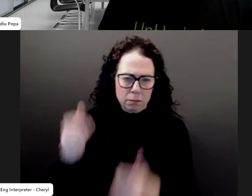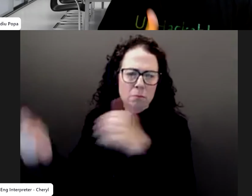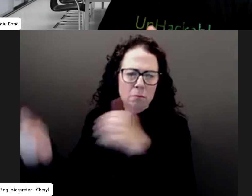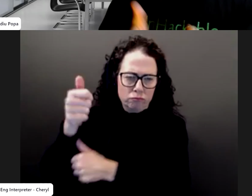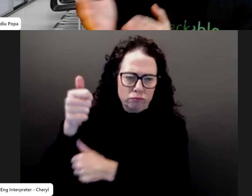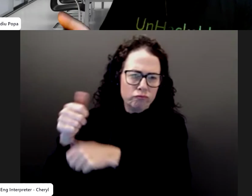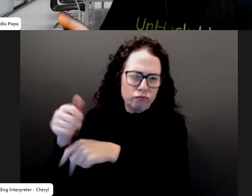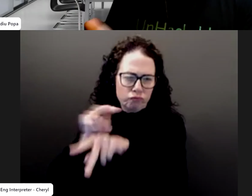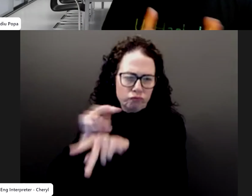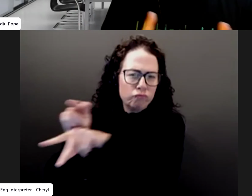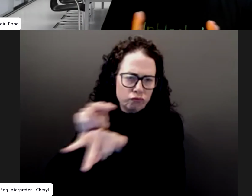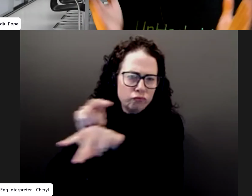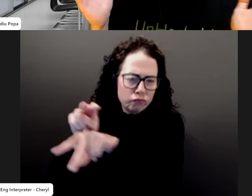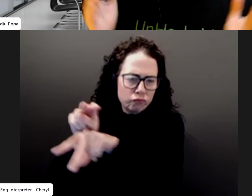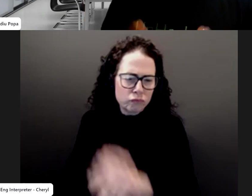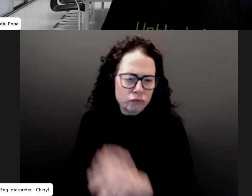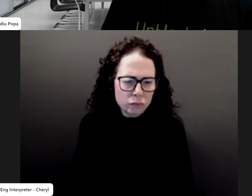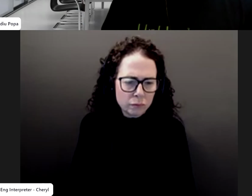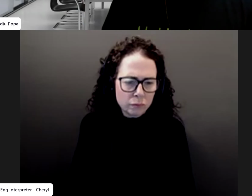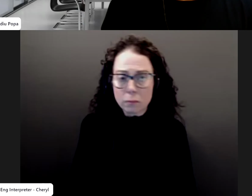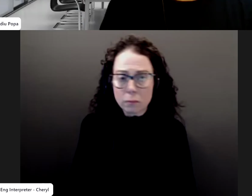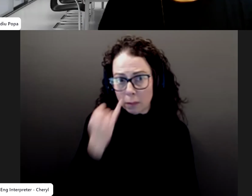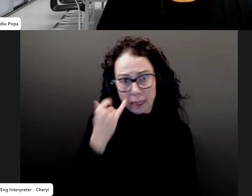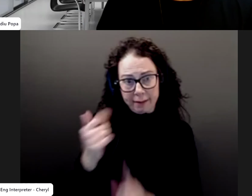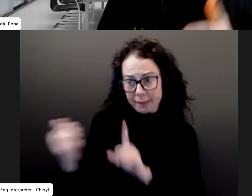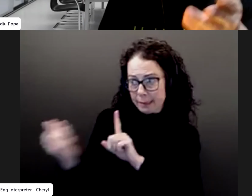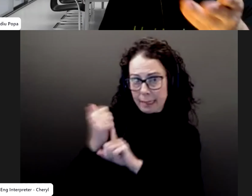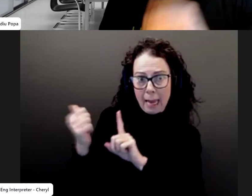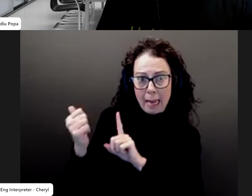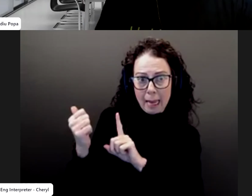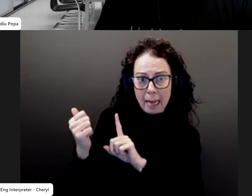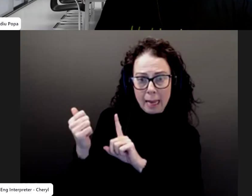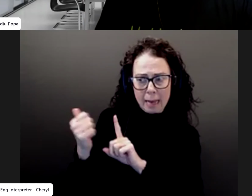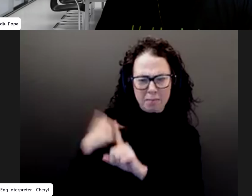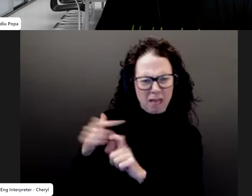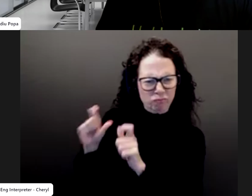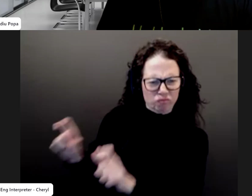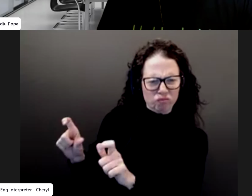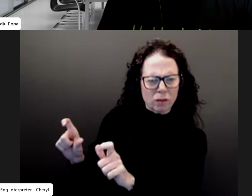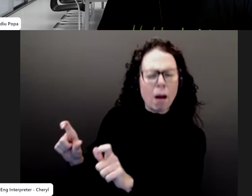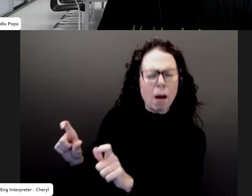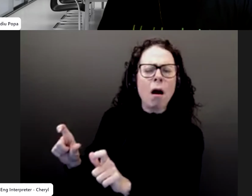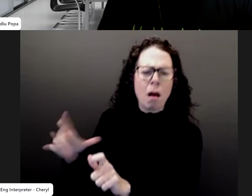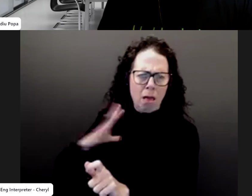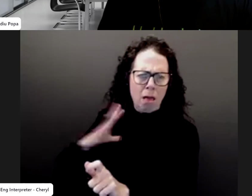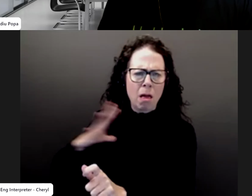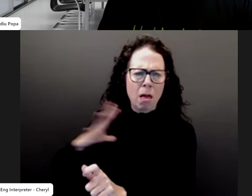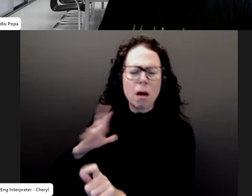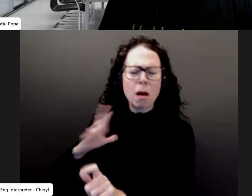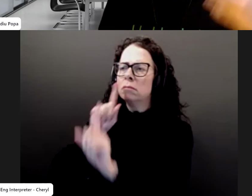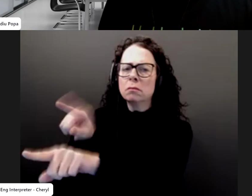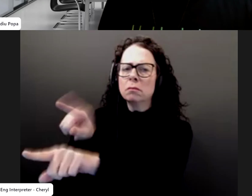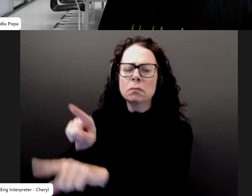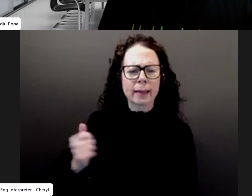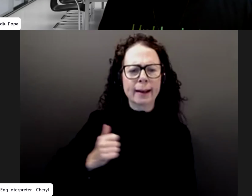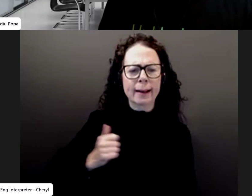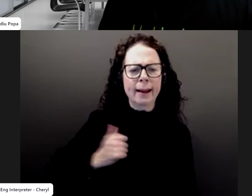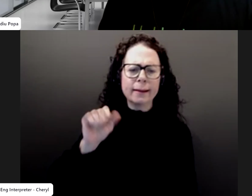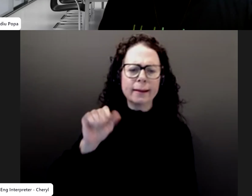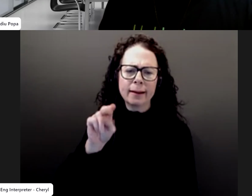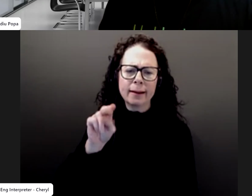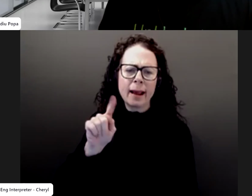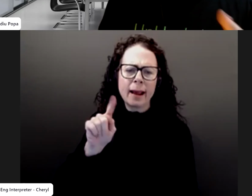you have or have not fallen for it, it's always worth sending a note to the Canadian Anti-Fraud Centre. You don't have to necessarily